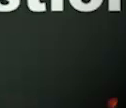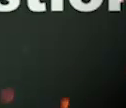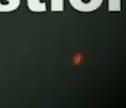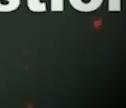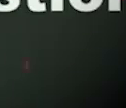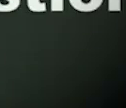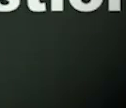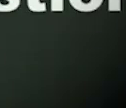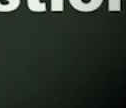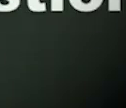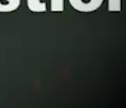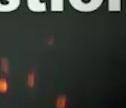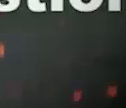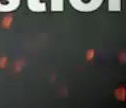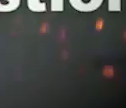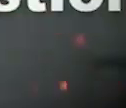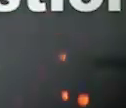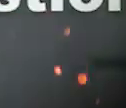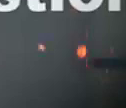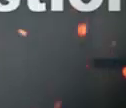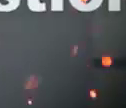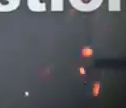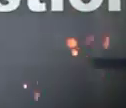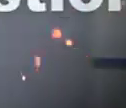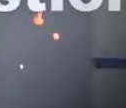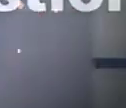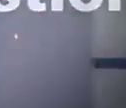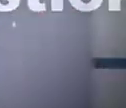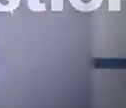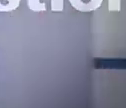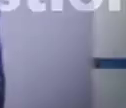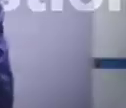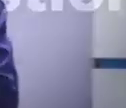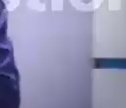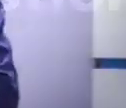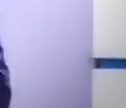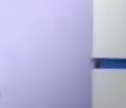fame, with which the devil in this strategy of Babylon the Great